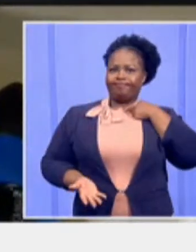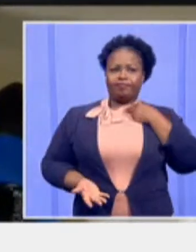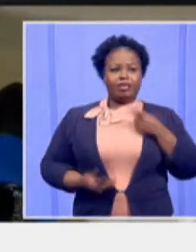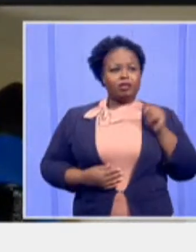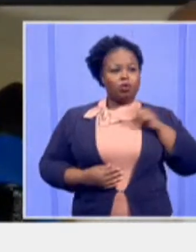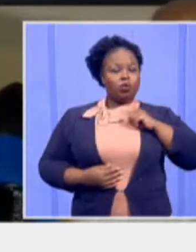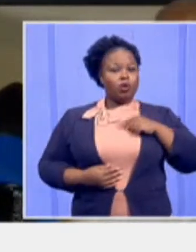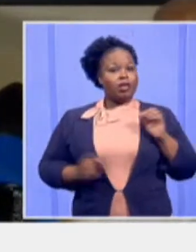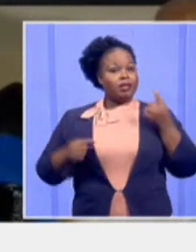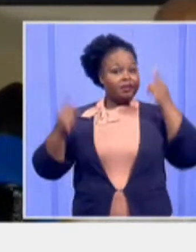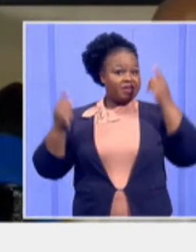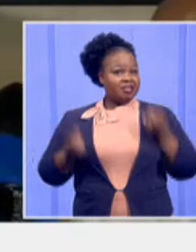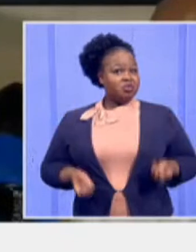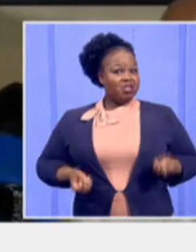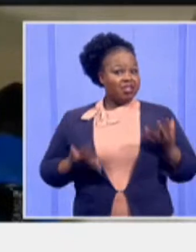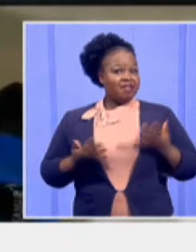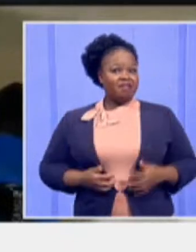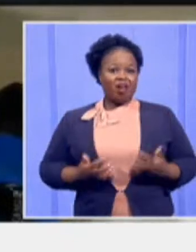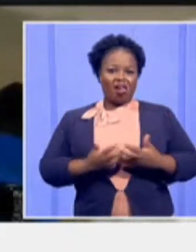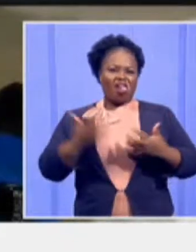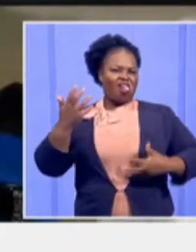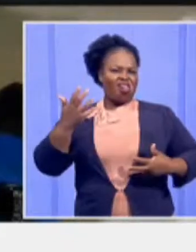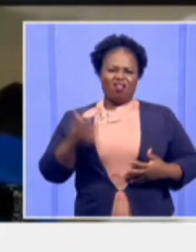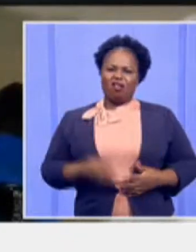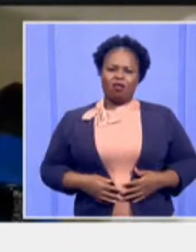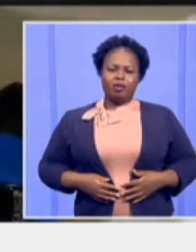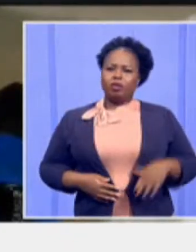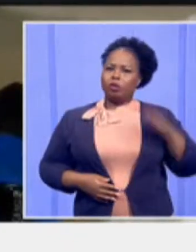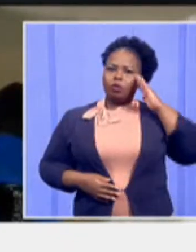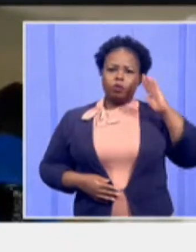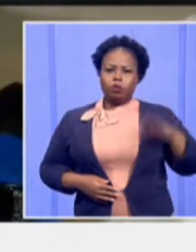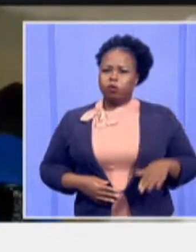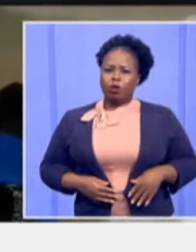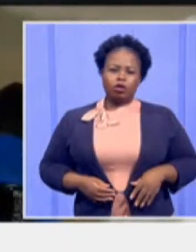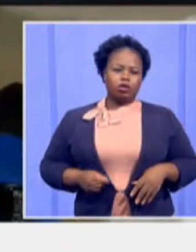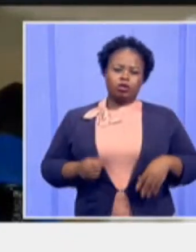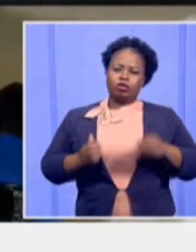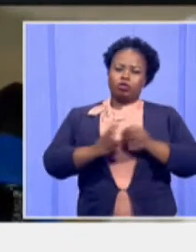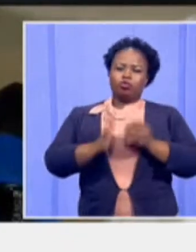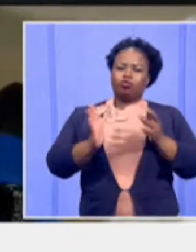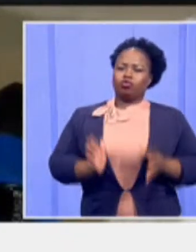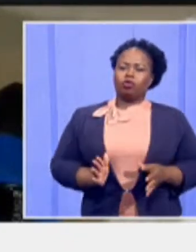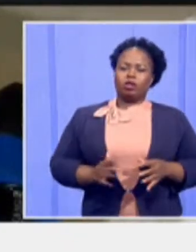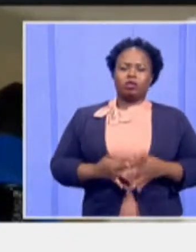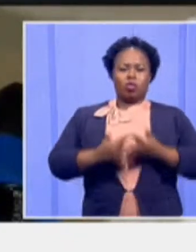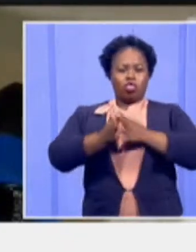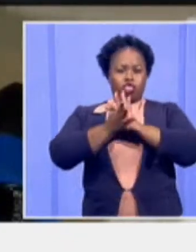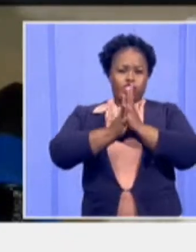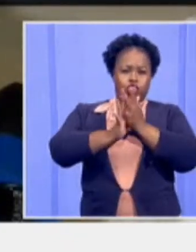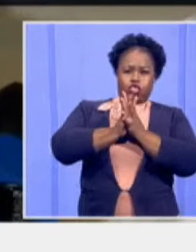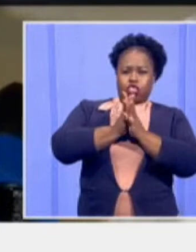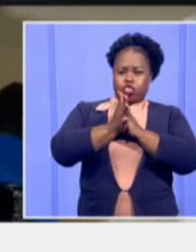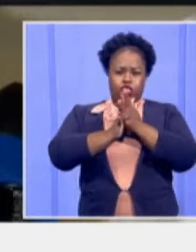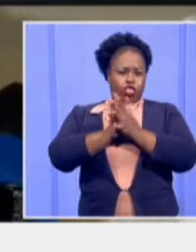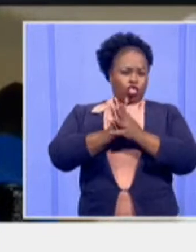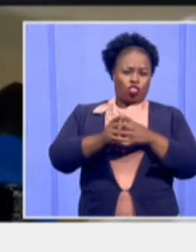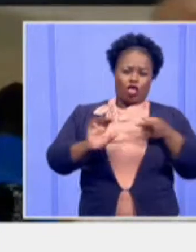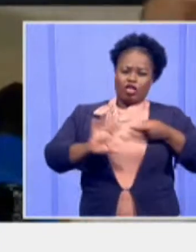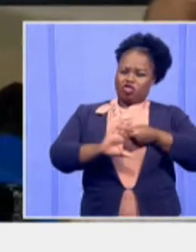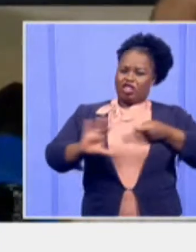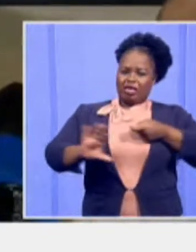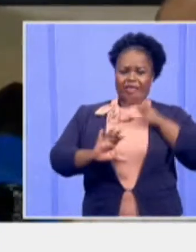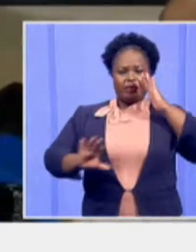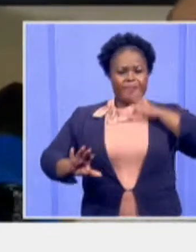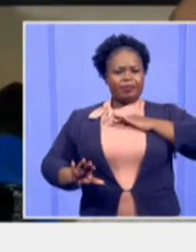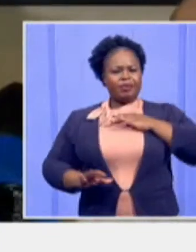to our students are not conducive. The accommodation where students are squashed, those accommodations don't have generators, and